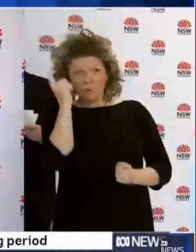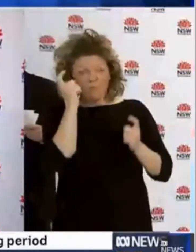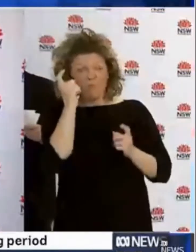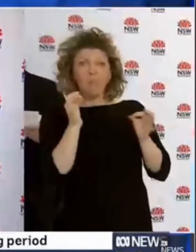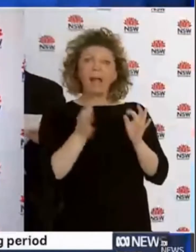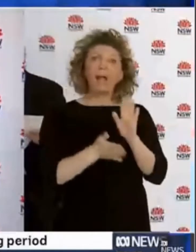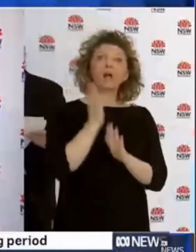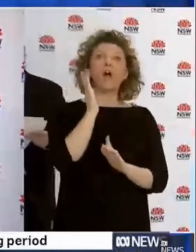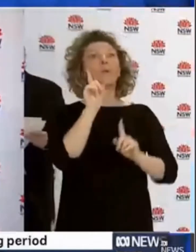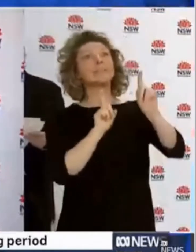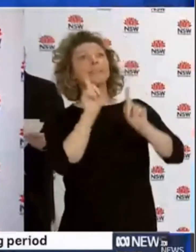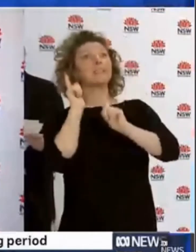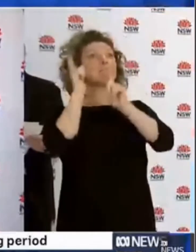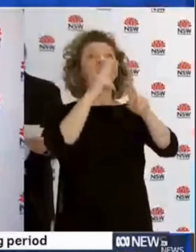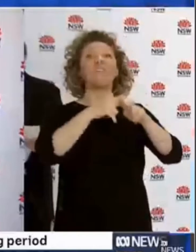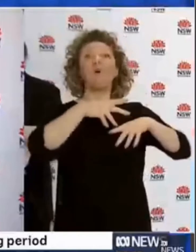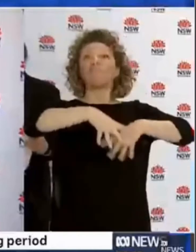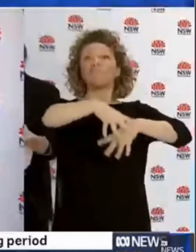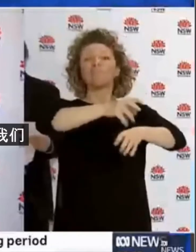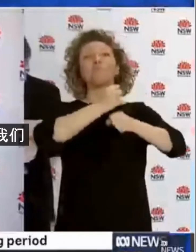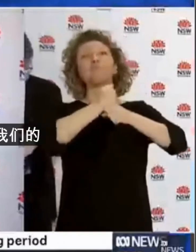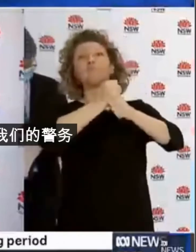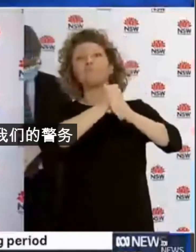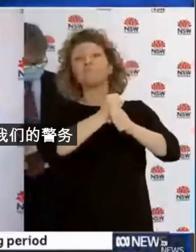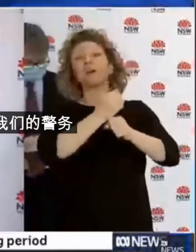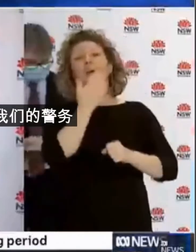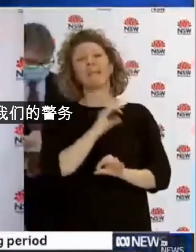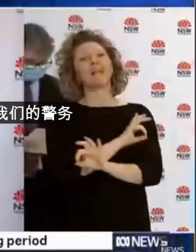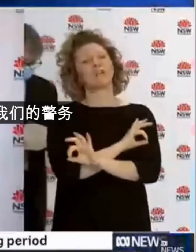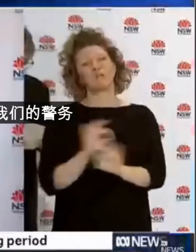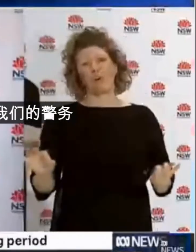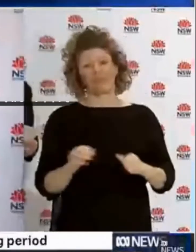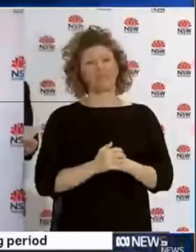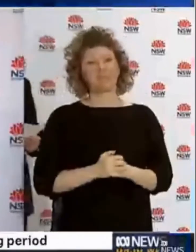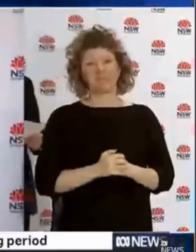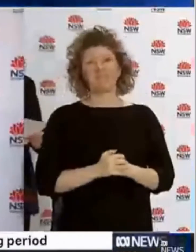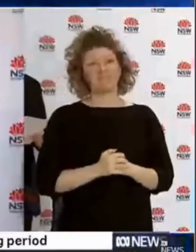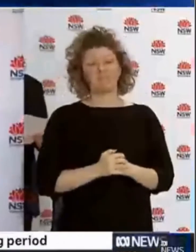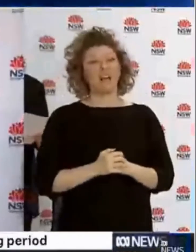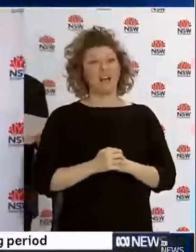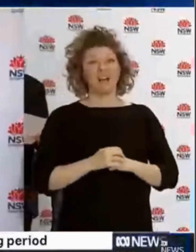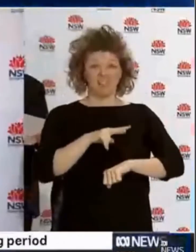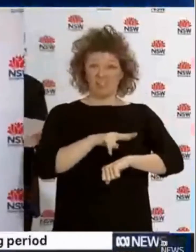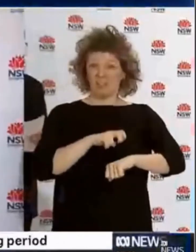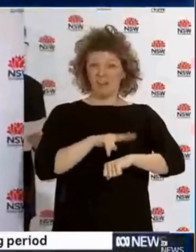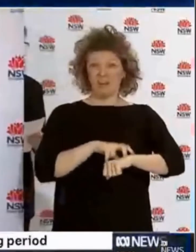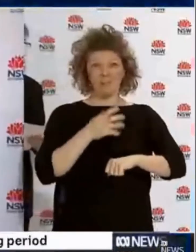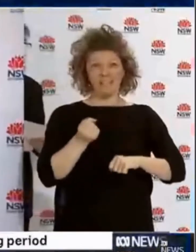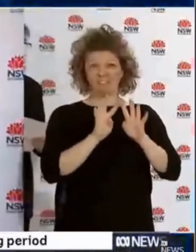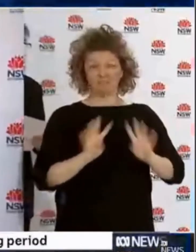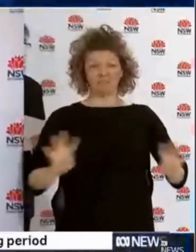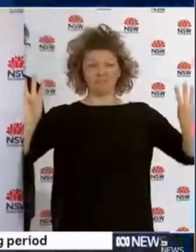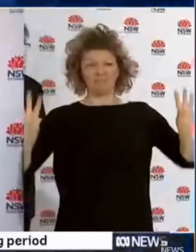to engage in protest activity. Do not do it. Our policing operation has been in place since early this